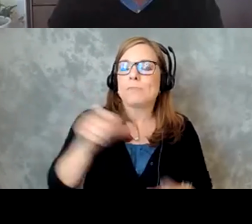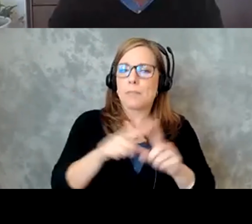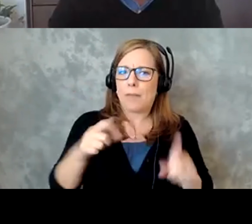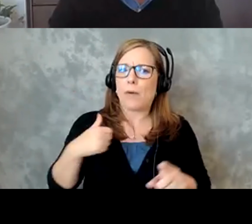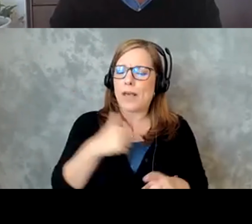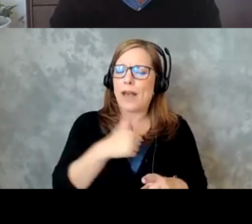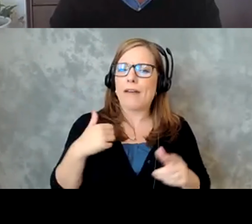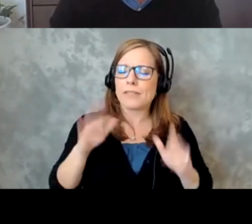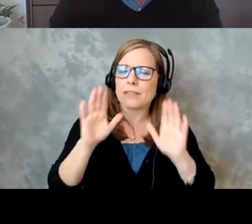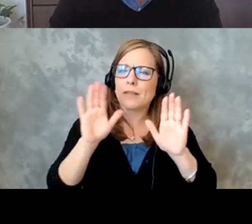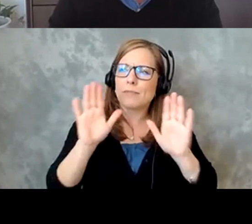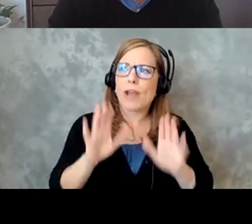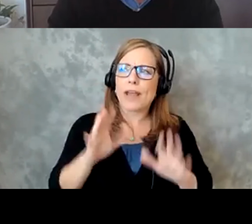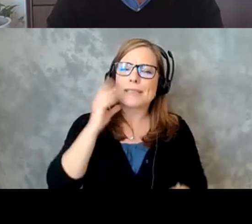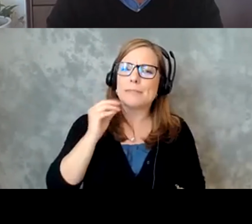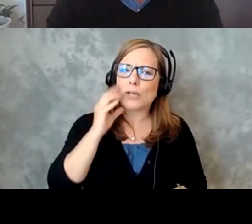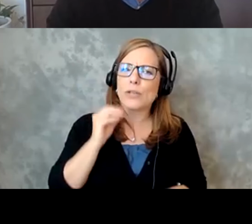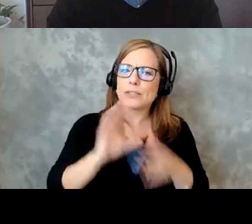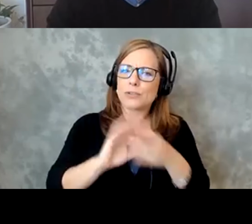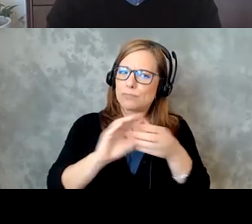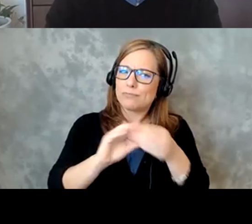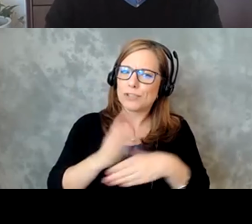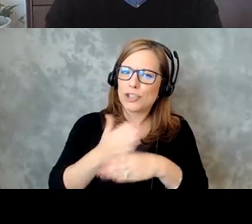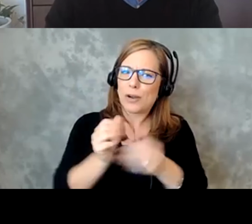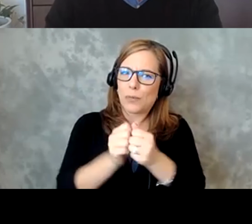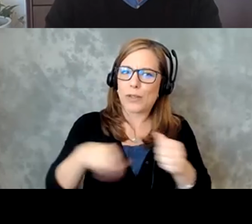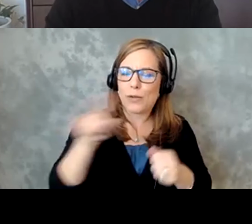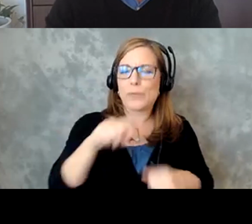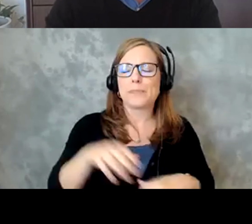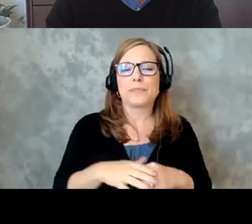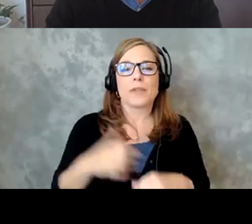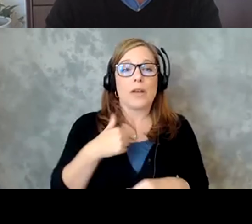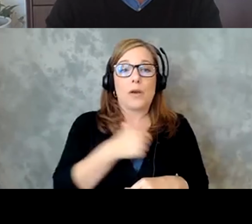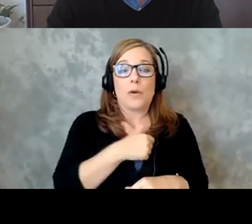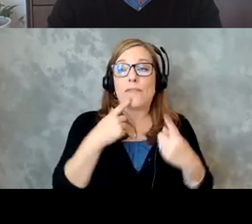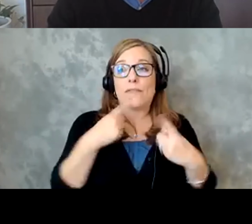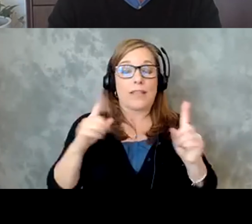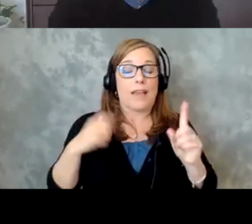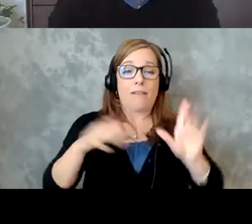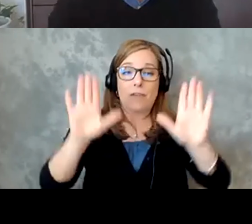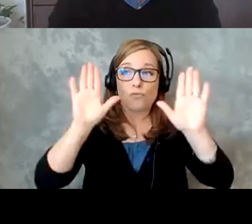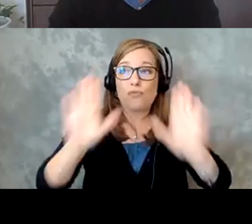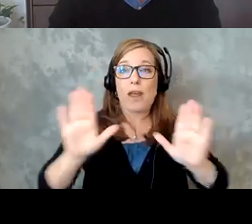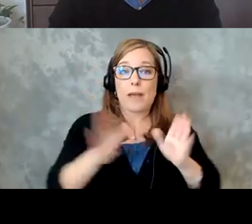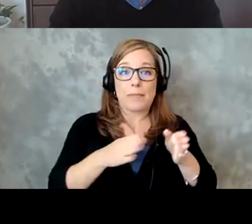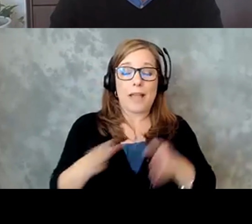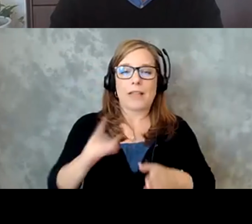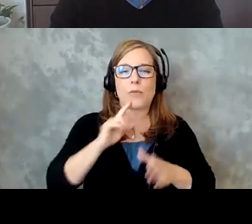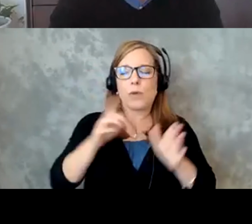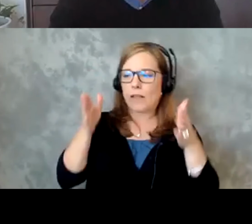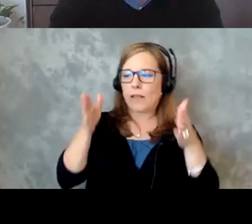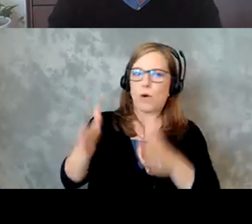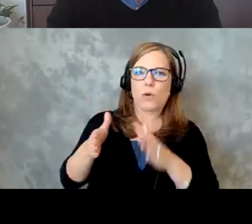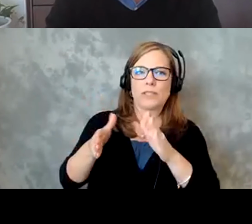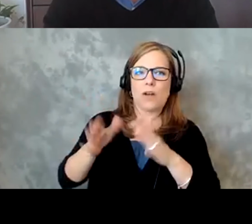experience to share with this team. So we finally have a great plan that begins to focus on whole person